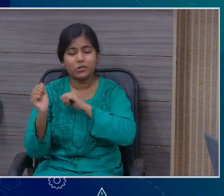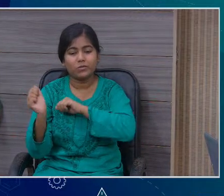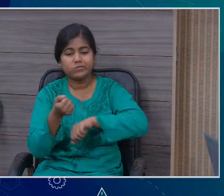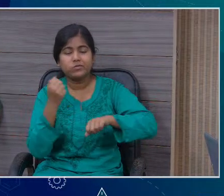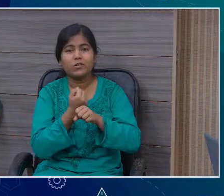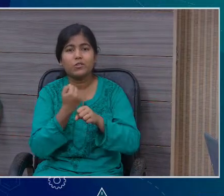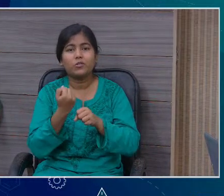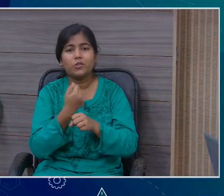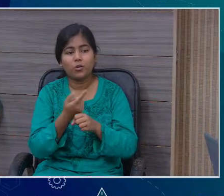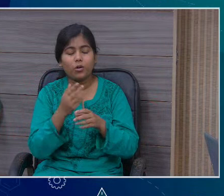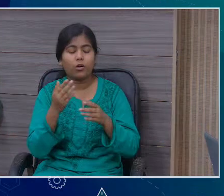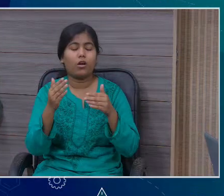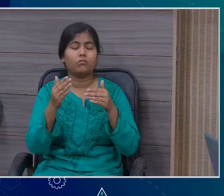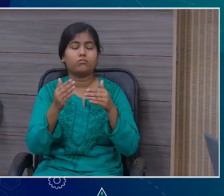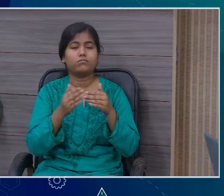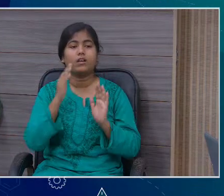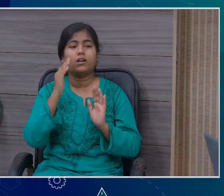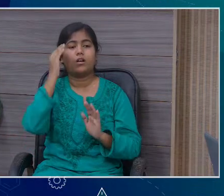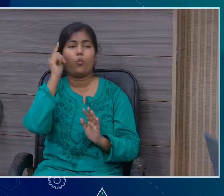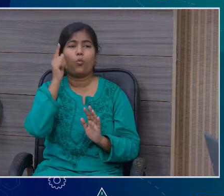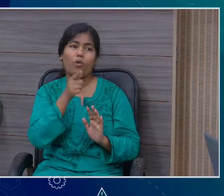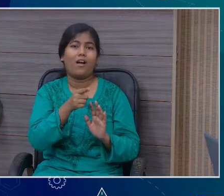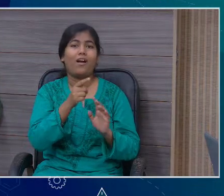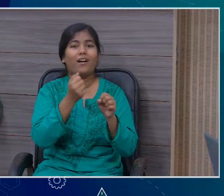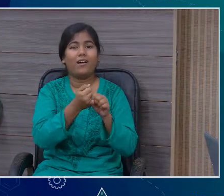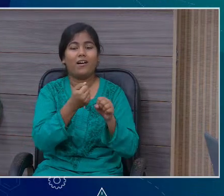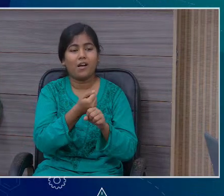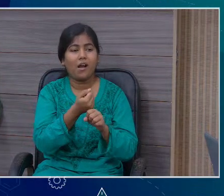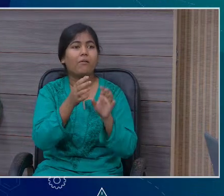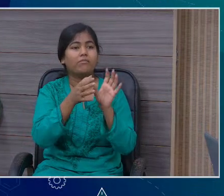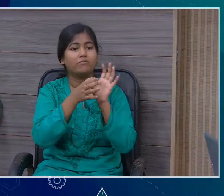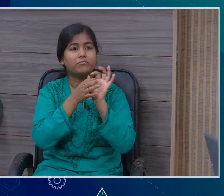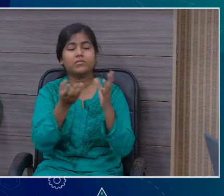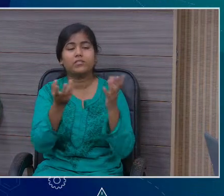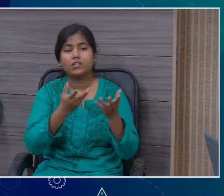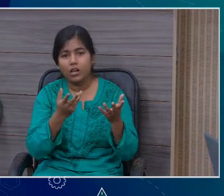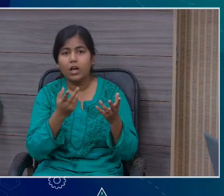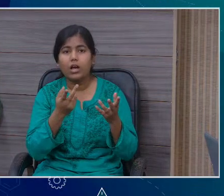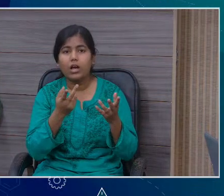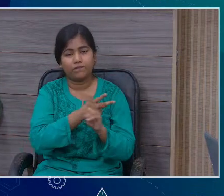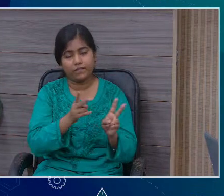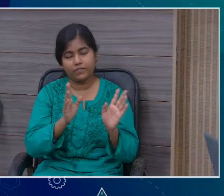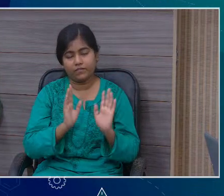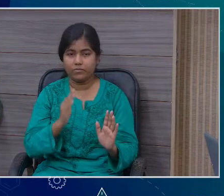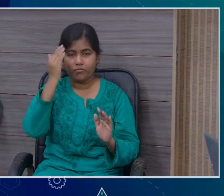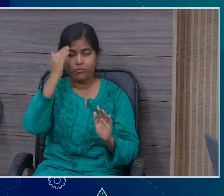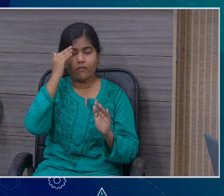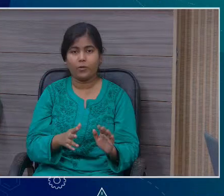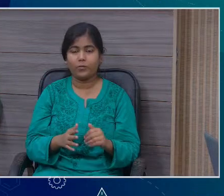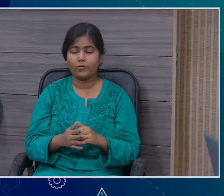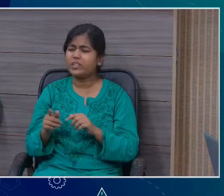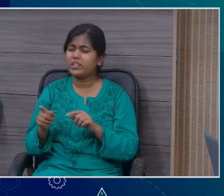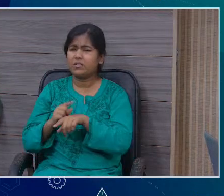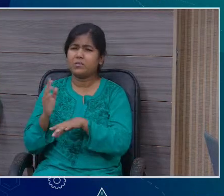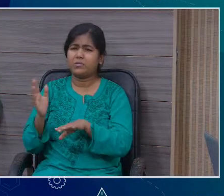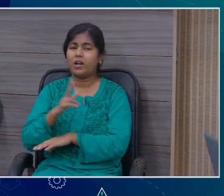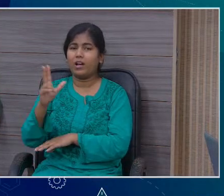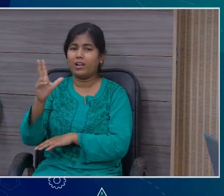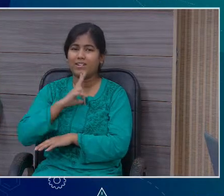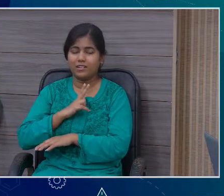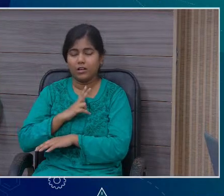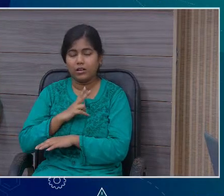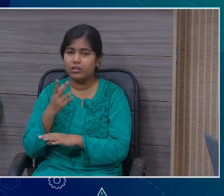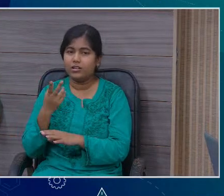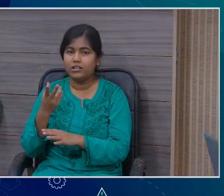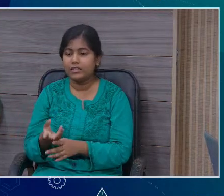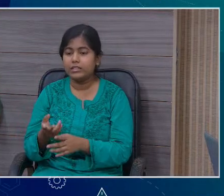reality. Absolutely. And like you said that they should get a touch of the reality. So just like you said that you